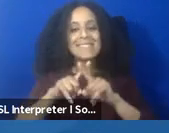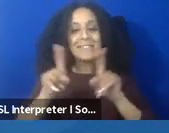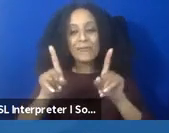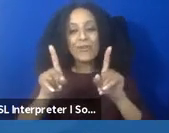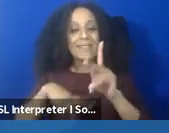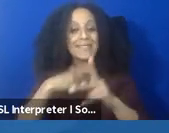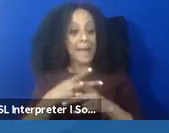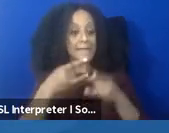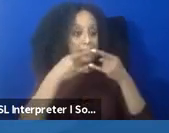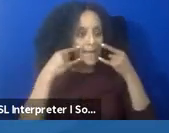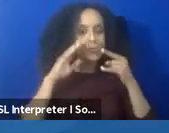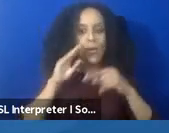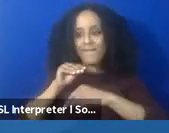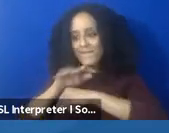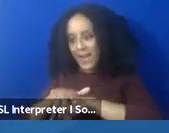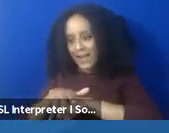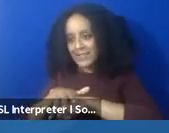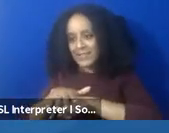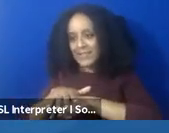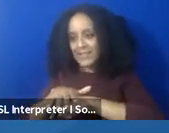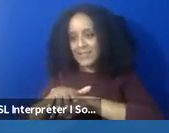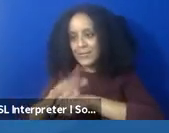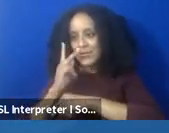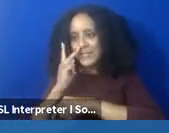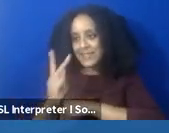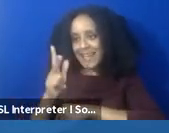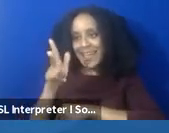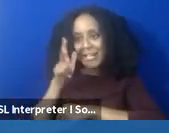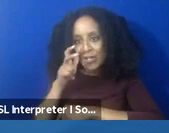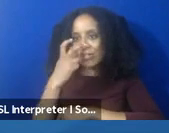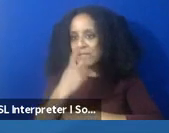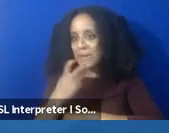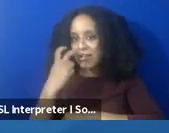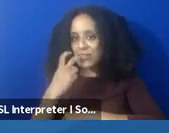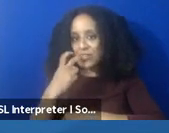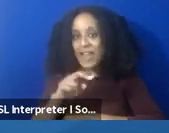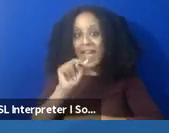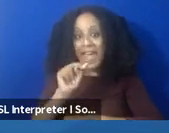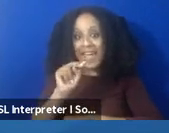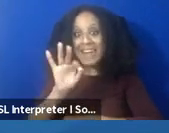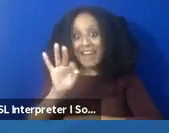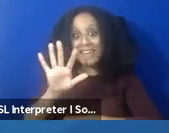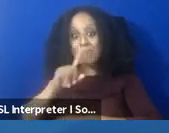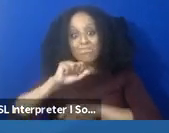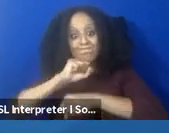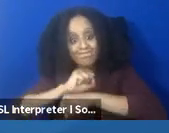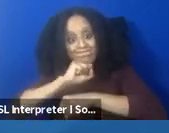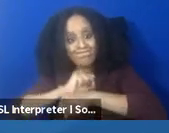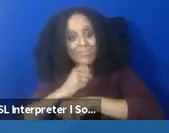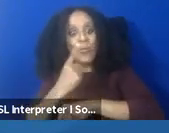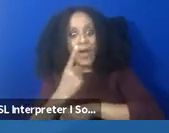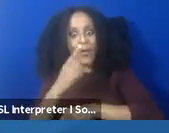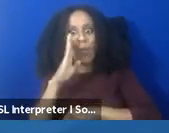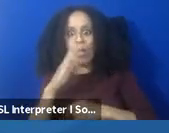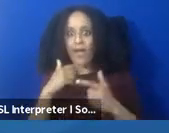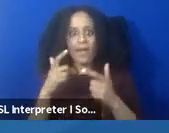affect the ability to hear speech in different ways. The N95, like a real deal N95, like this one, that's going to have the greatest amount